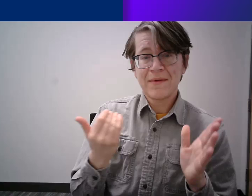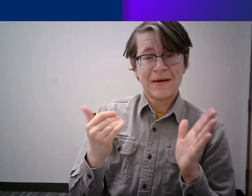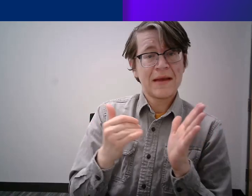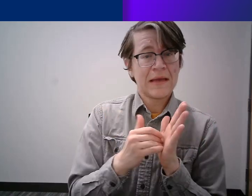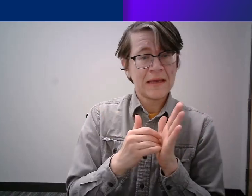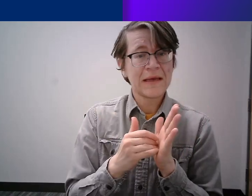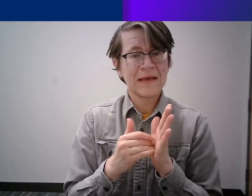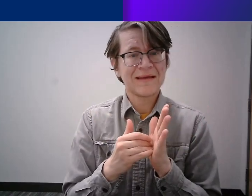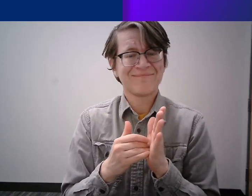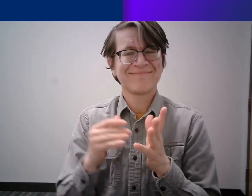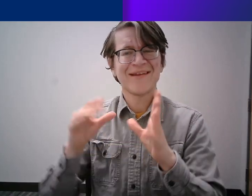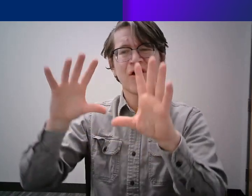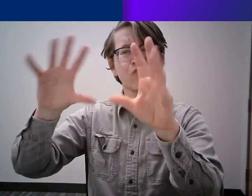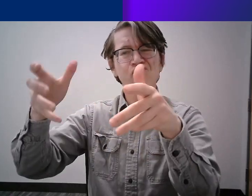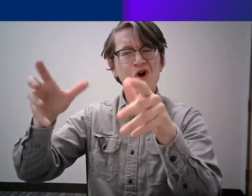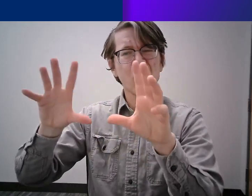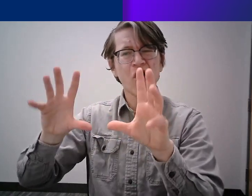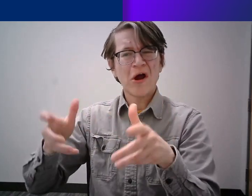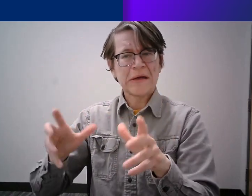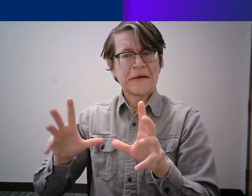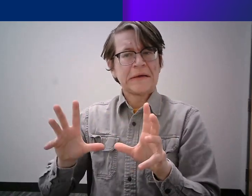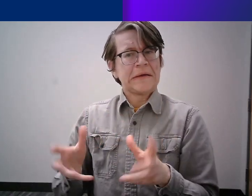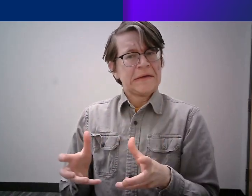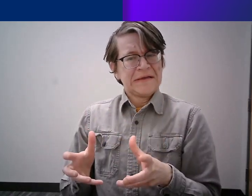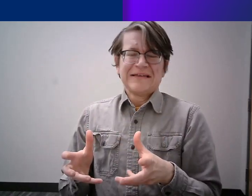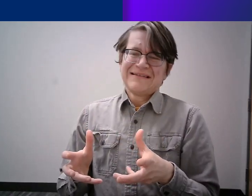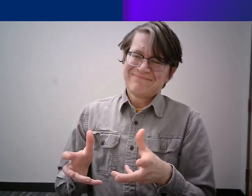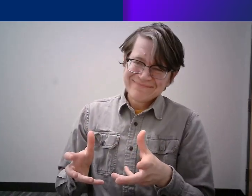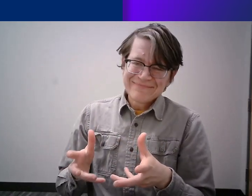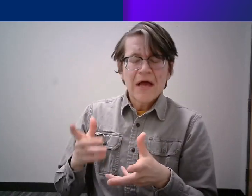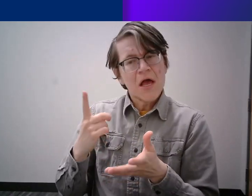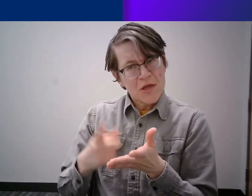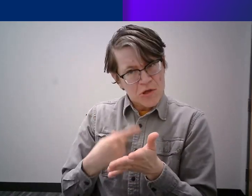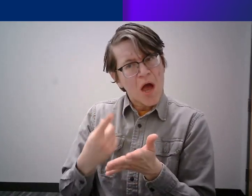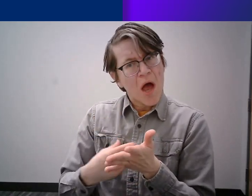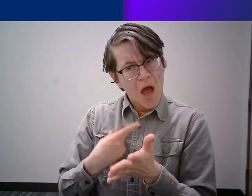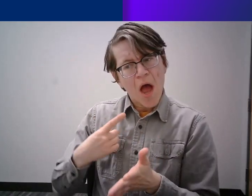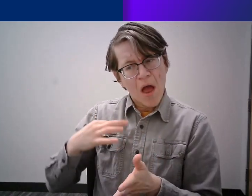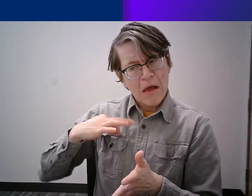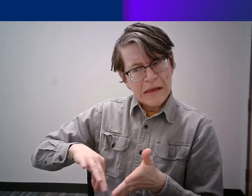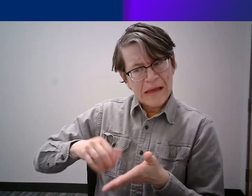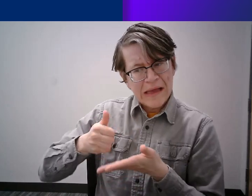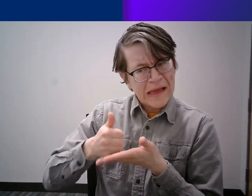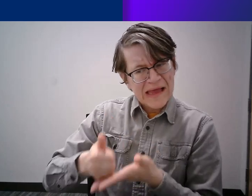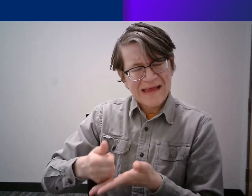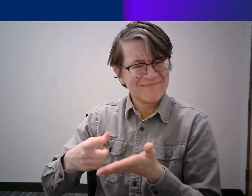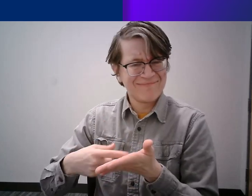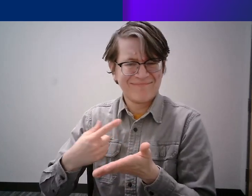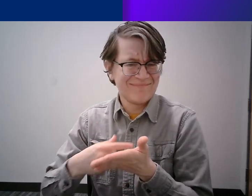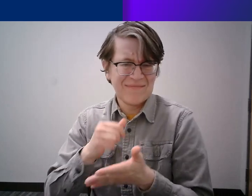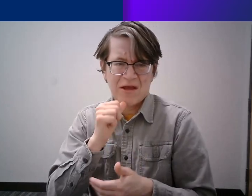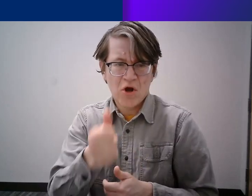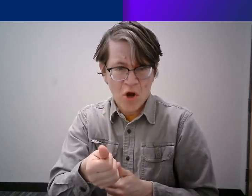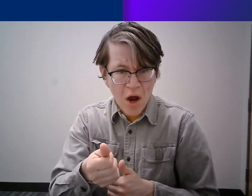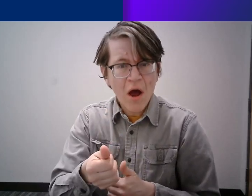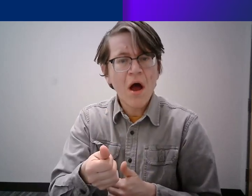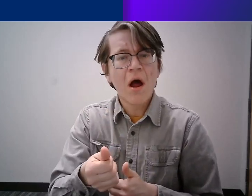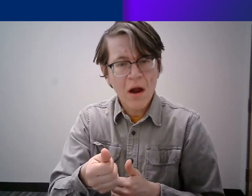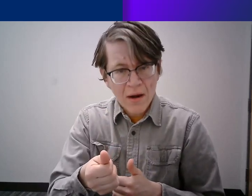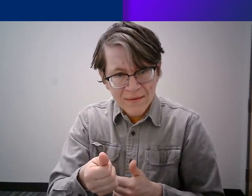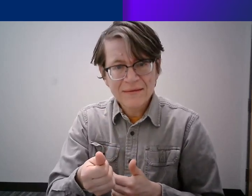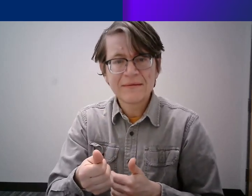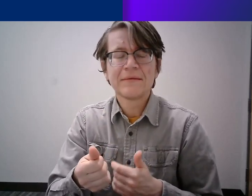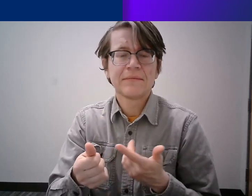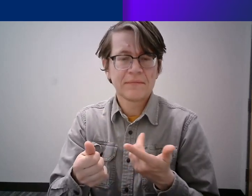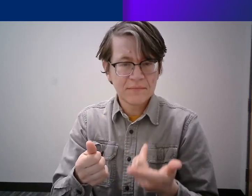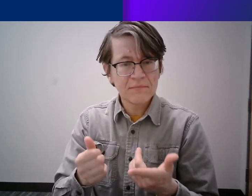because yeah, they are very flexible and can be assembled on the fly according to keywords that you attach to